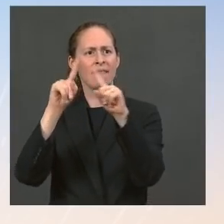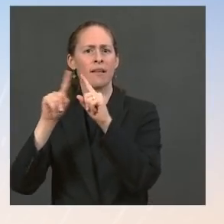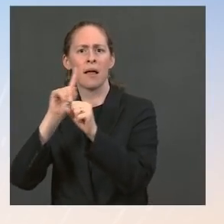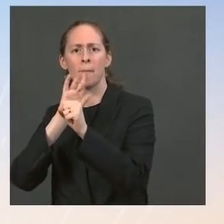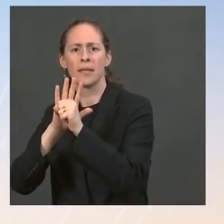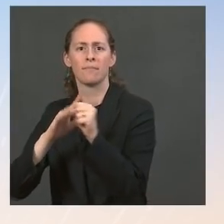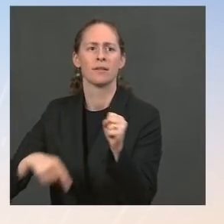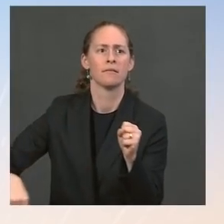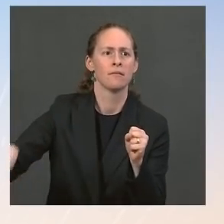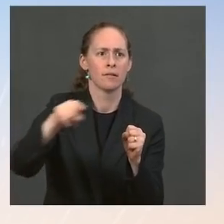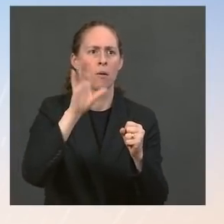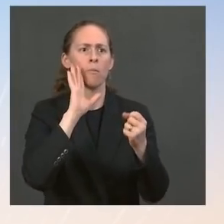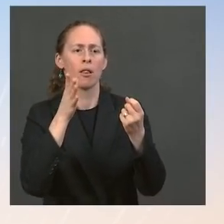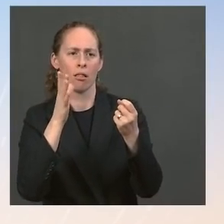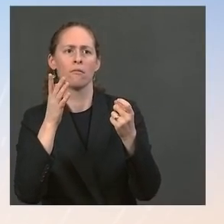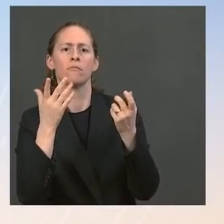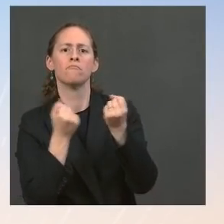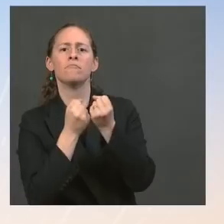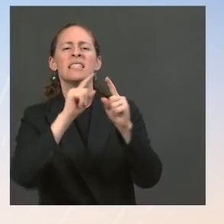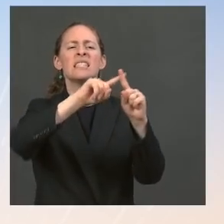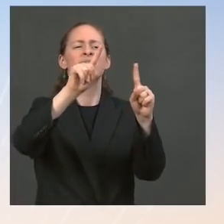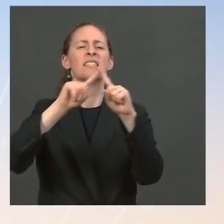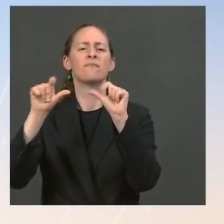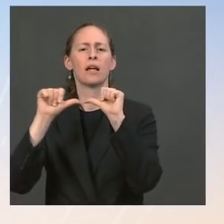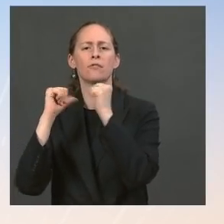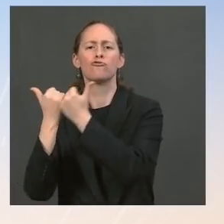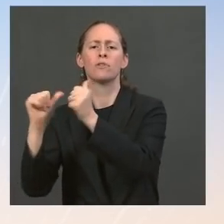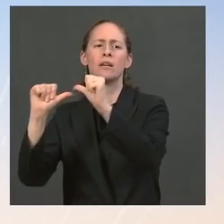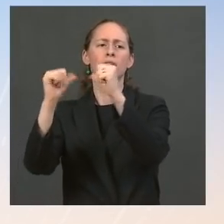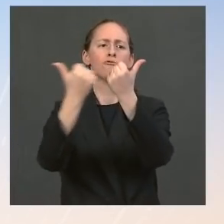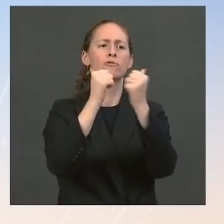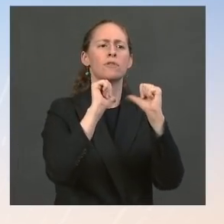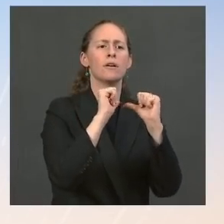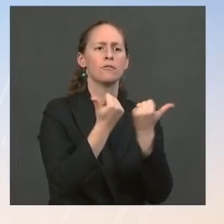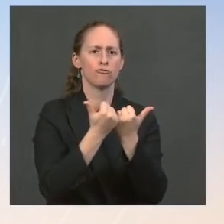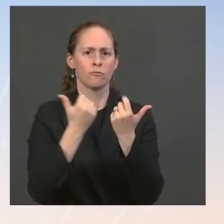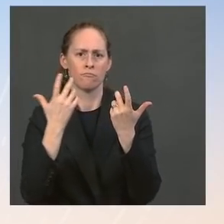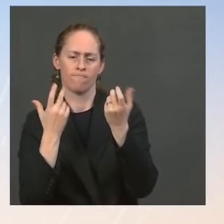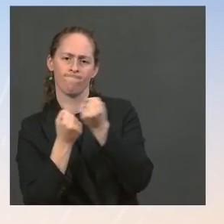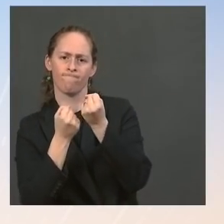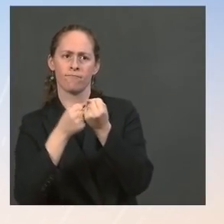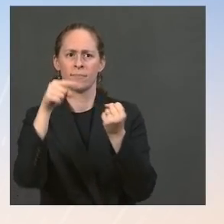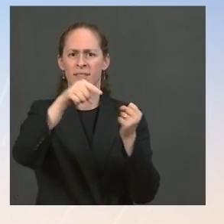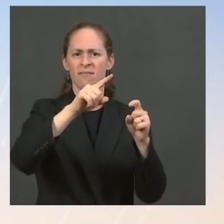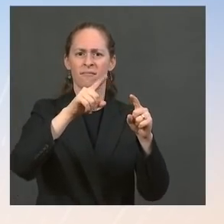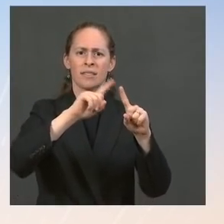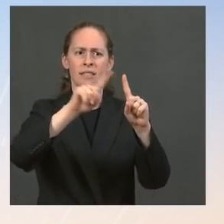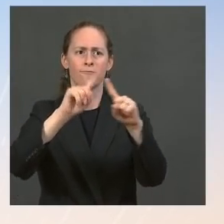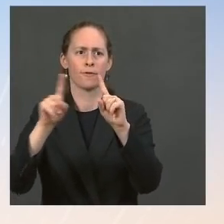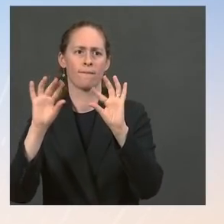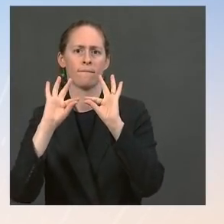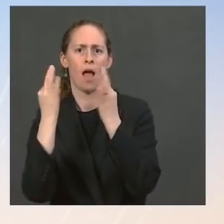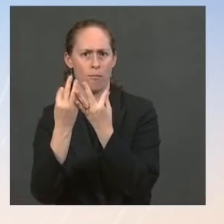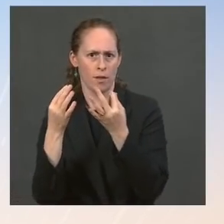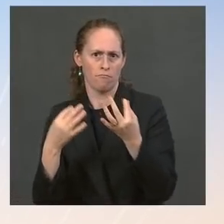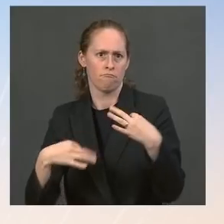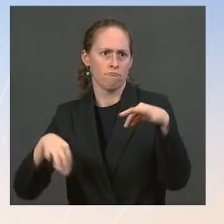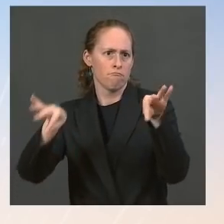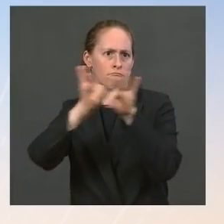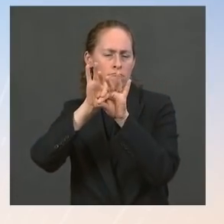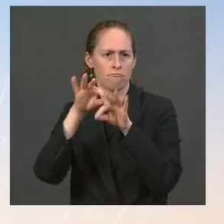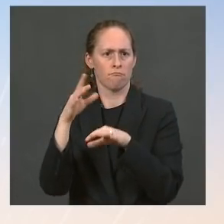Interagency's Policy Committee's months of work. Going forward, this committee will continue to advance these priorities, including those outlined in the report,